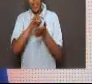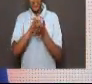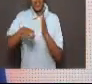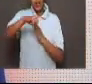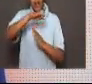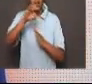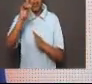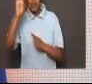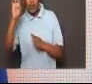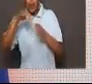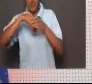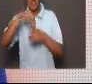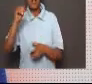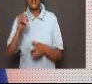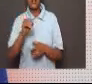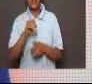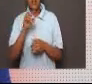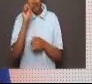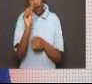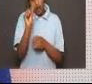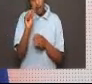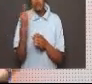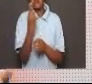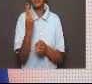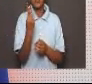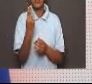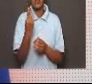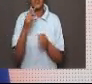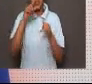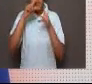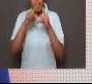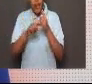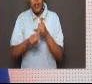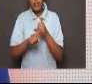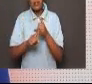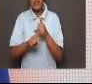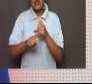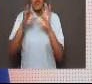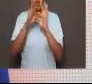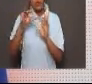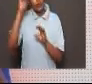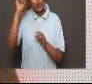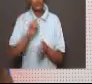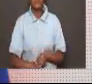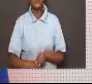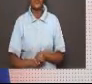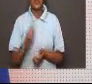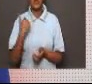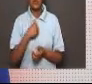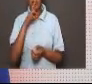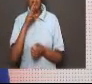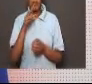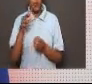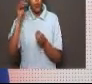are delocalized is less important in valence bond theory. We are